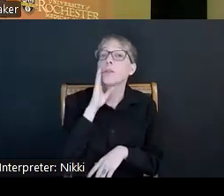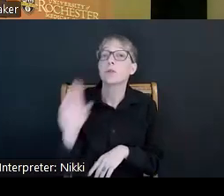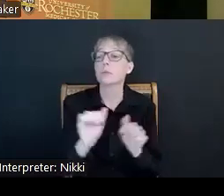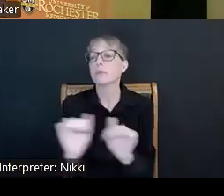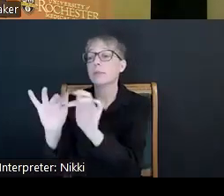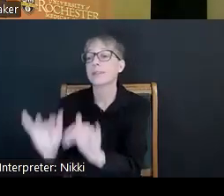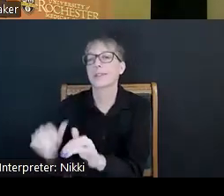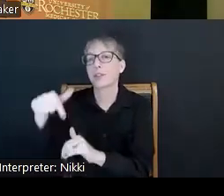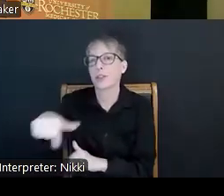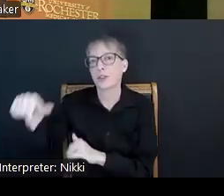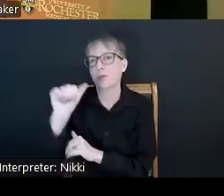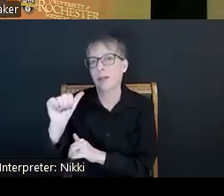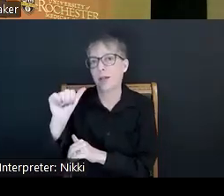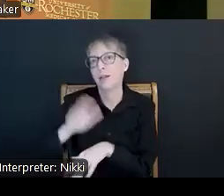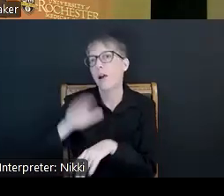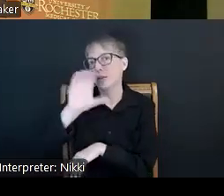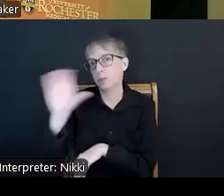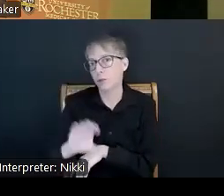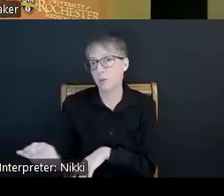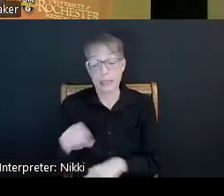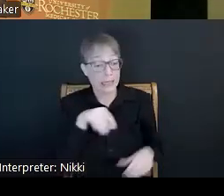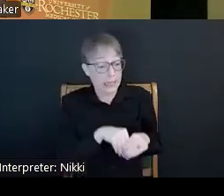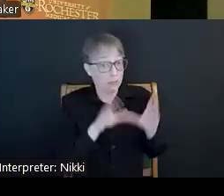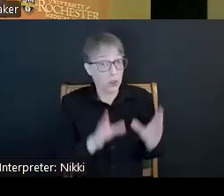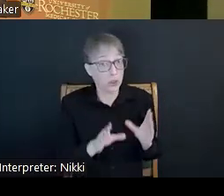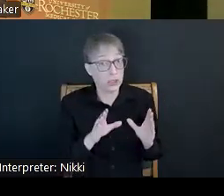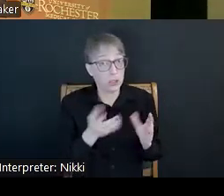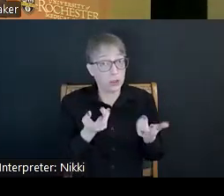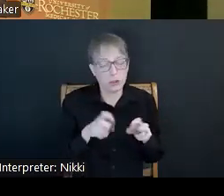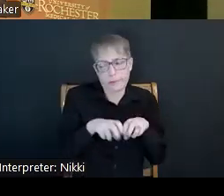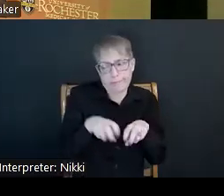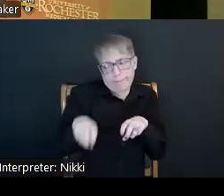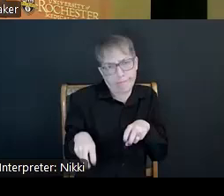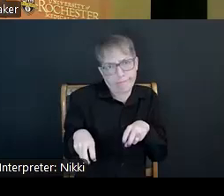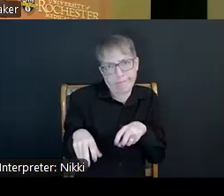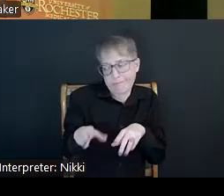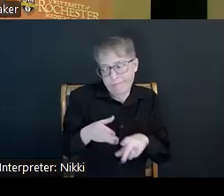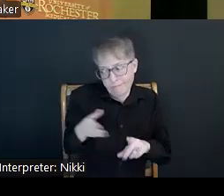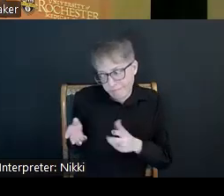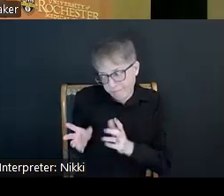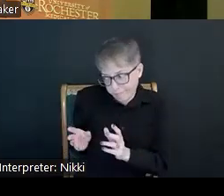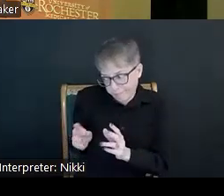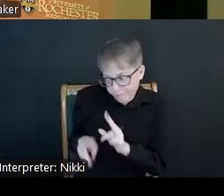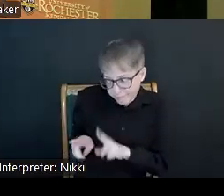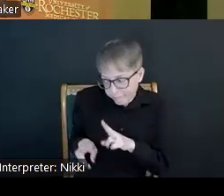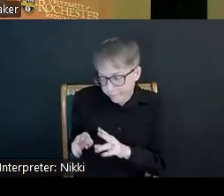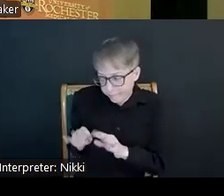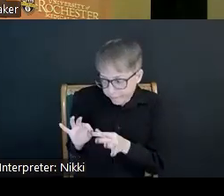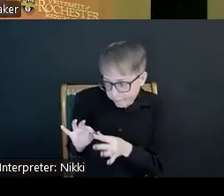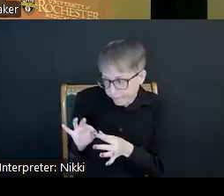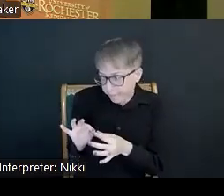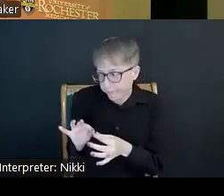here in person, we're asking if you could talk to a neighbor, someone next to you, behind you. And if you're far away, you can just keep it